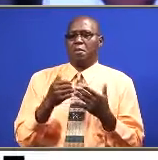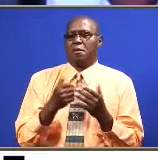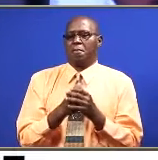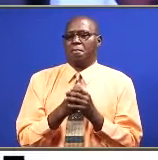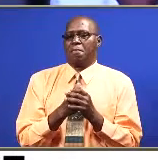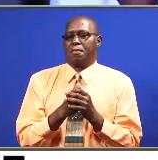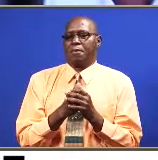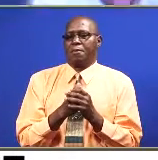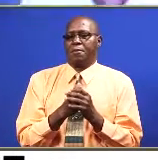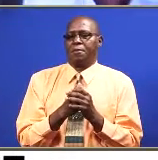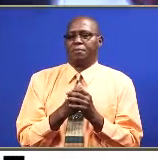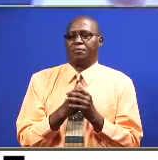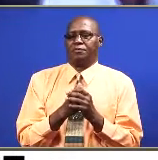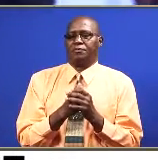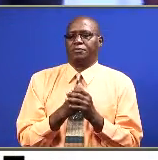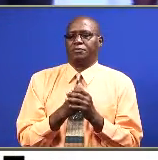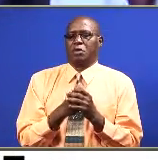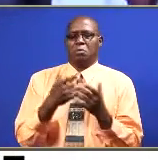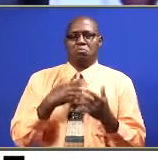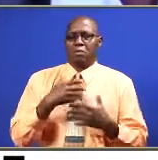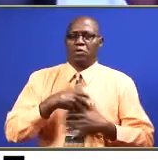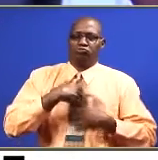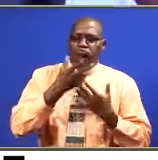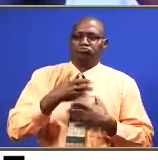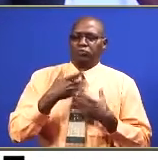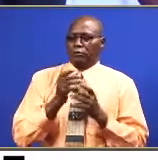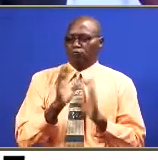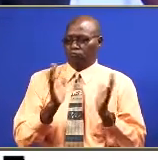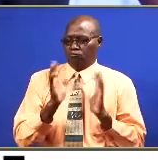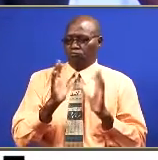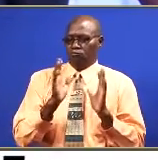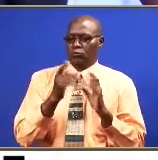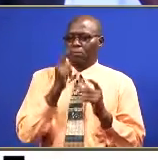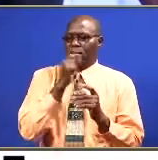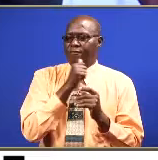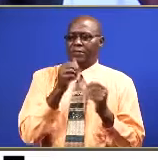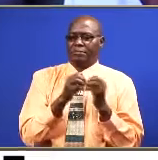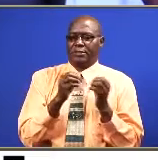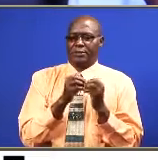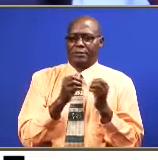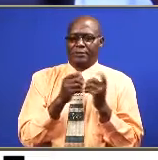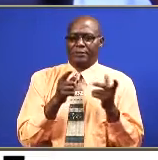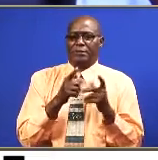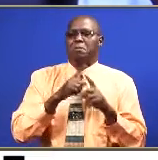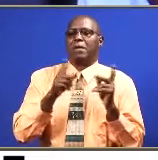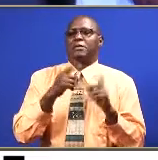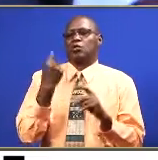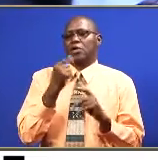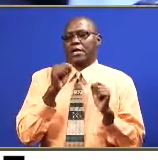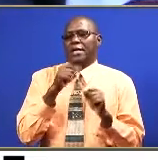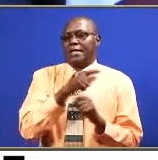divulge the contents of that conversation, I stress conversation, not an interview. I know